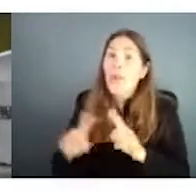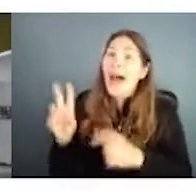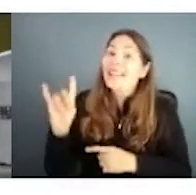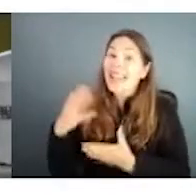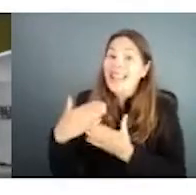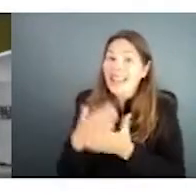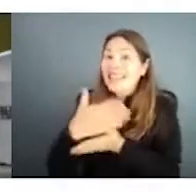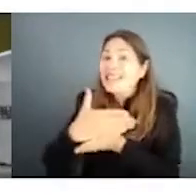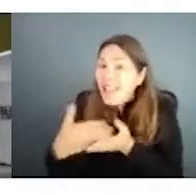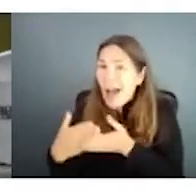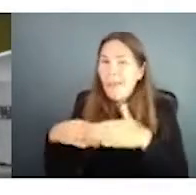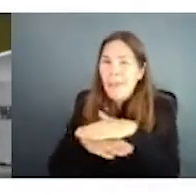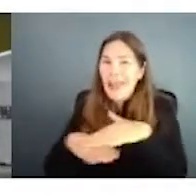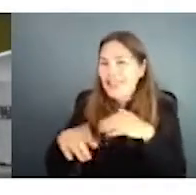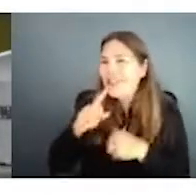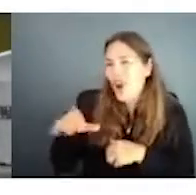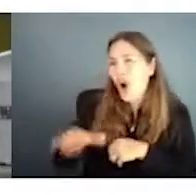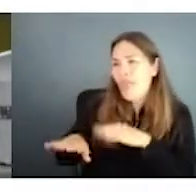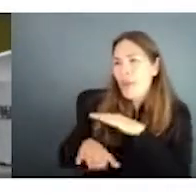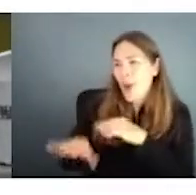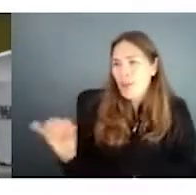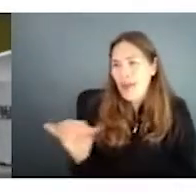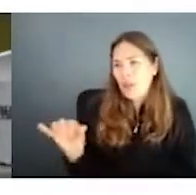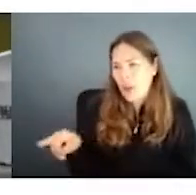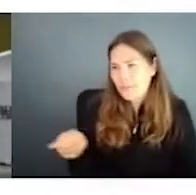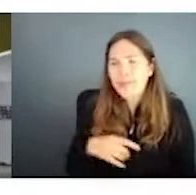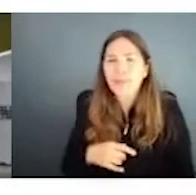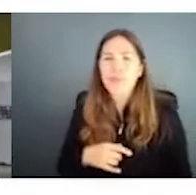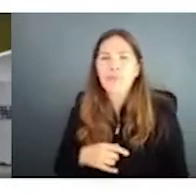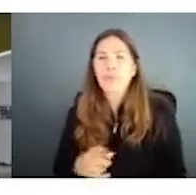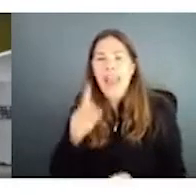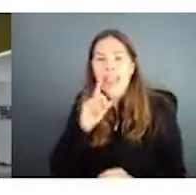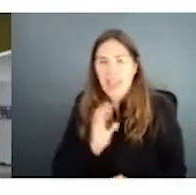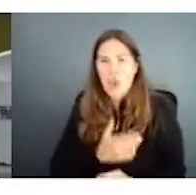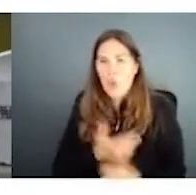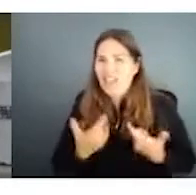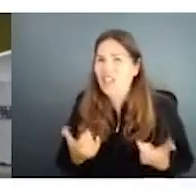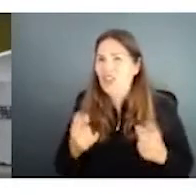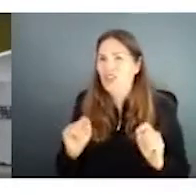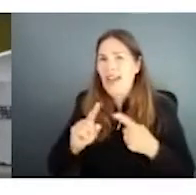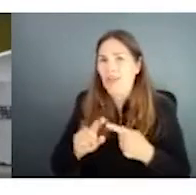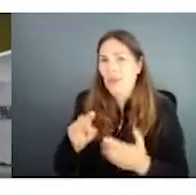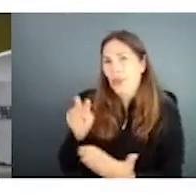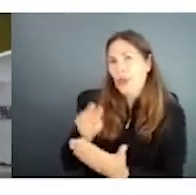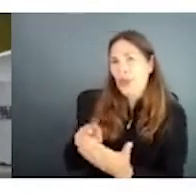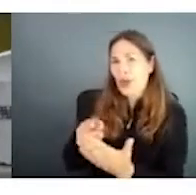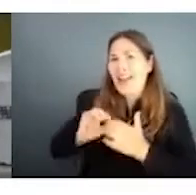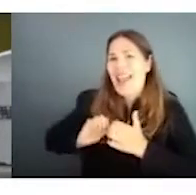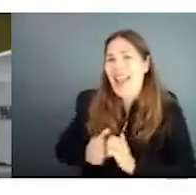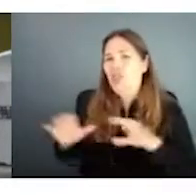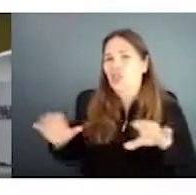couple basic ones on the bottom as well. I think we are trying to look at how to